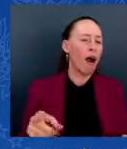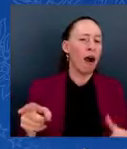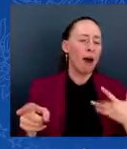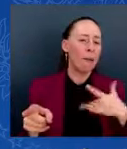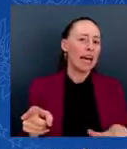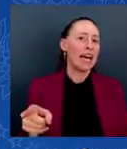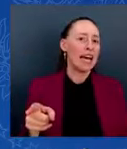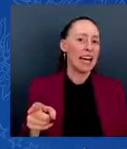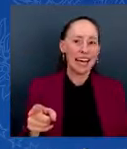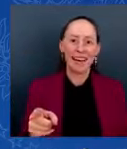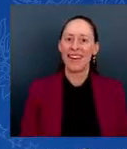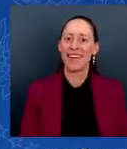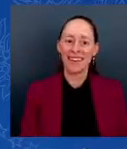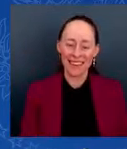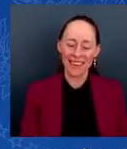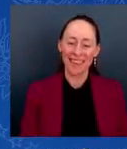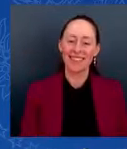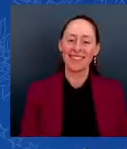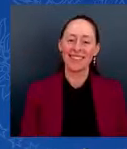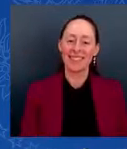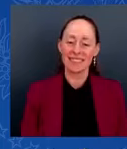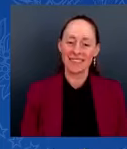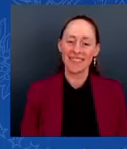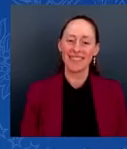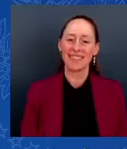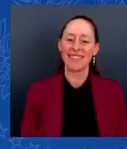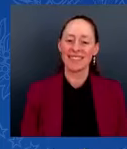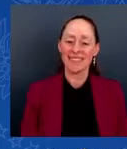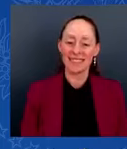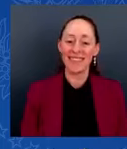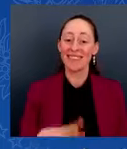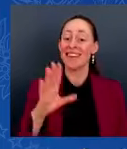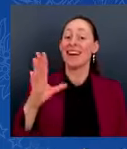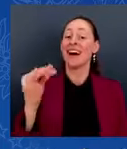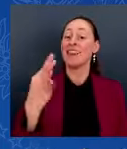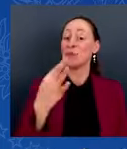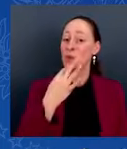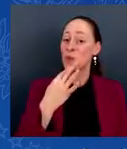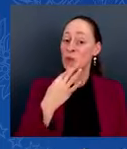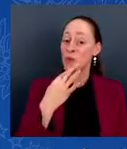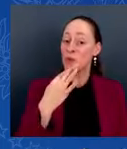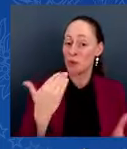And you're soon to be senator.